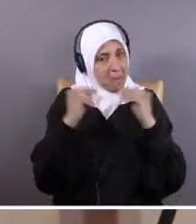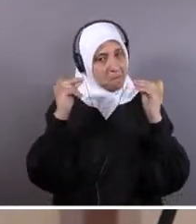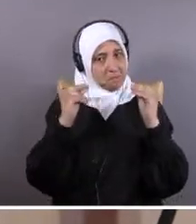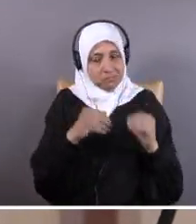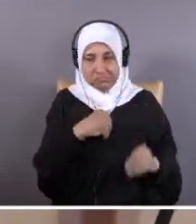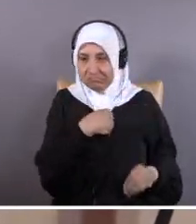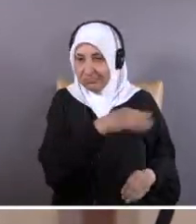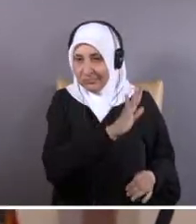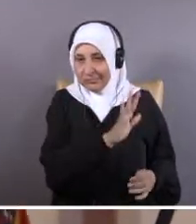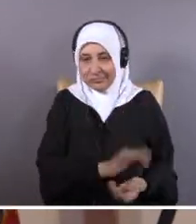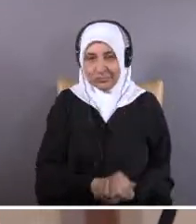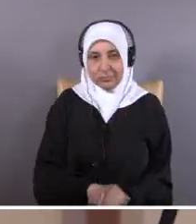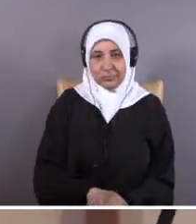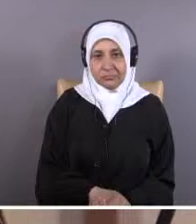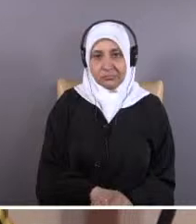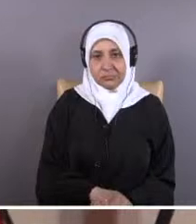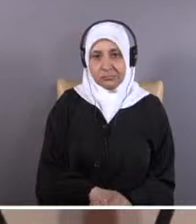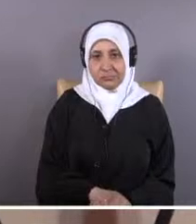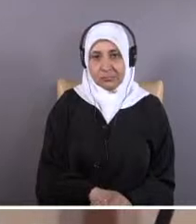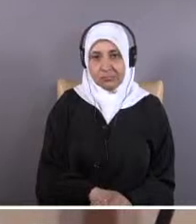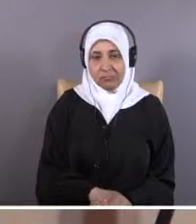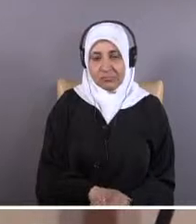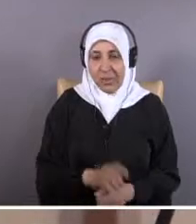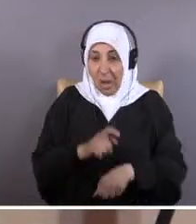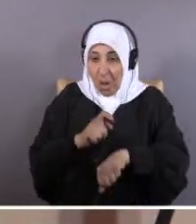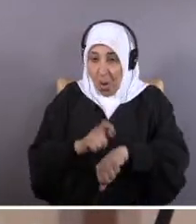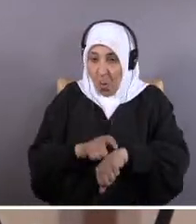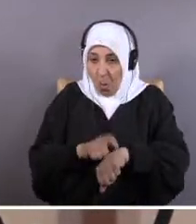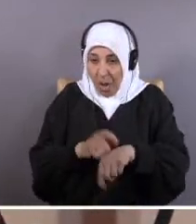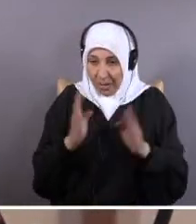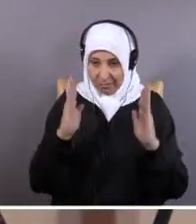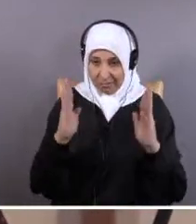It is a sad period of our history.